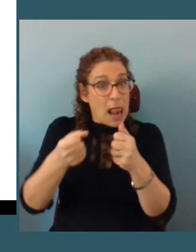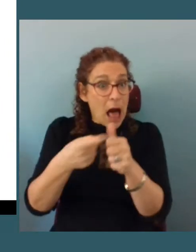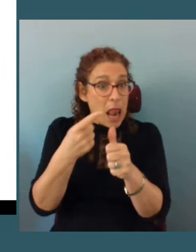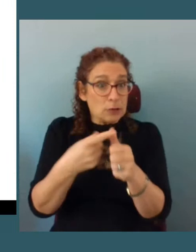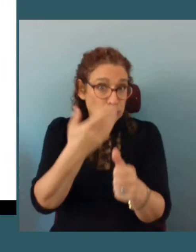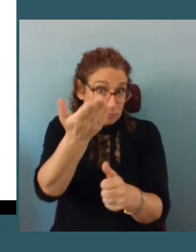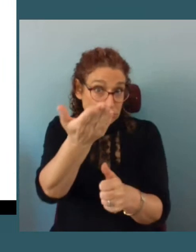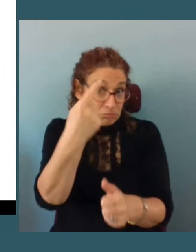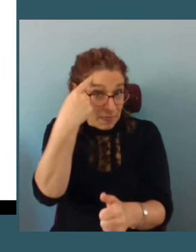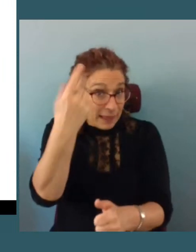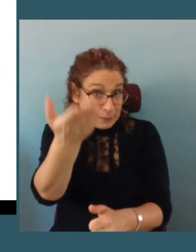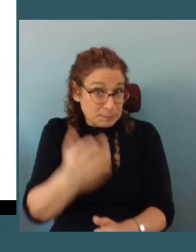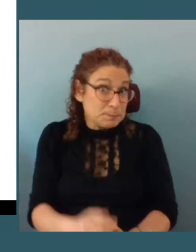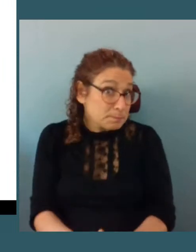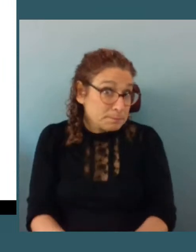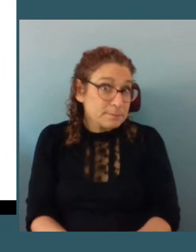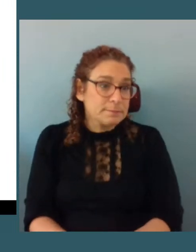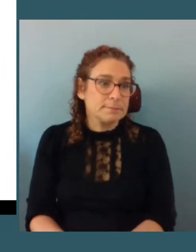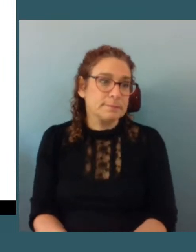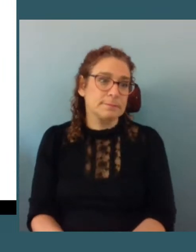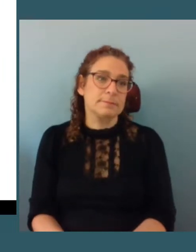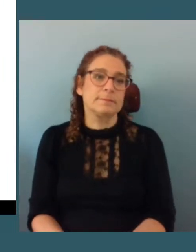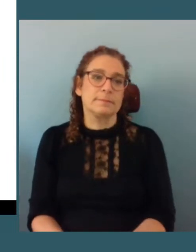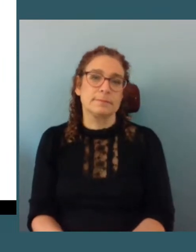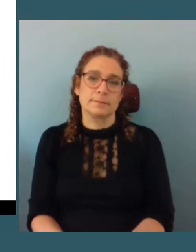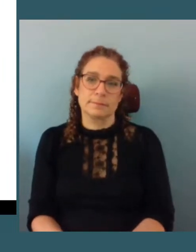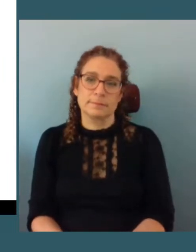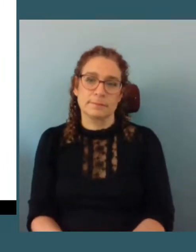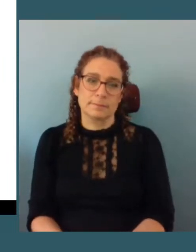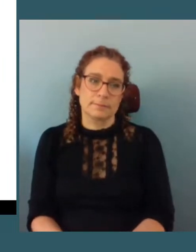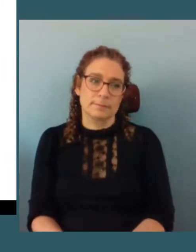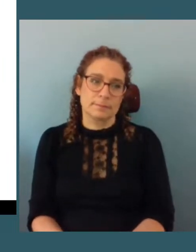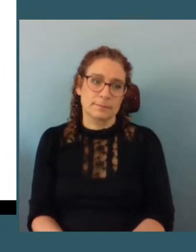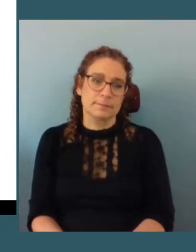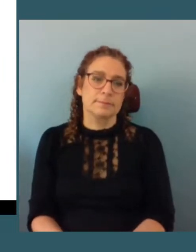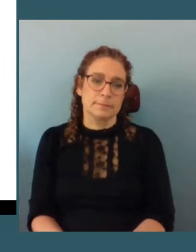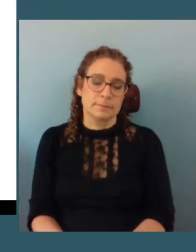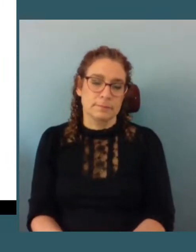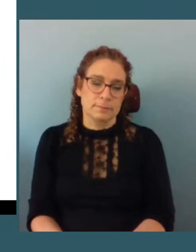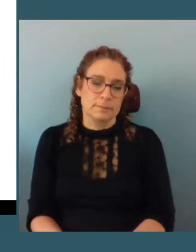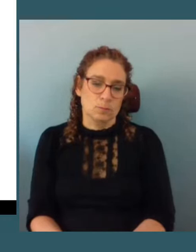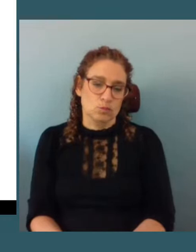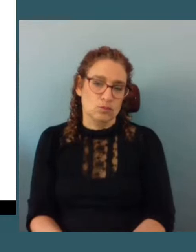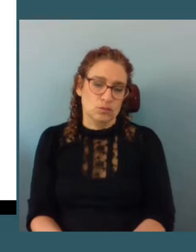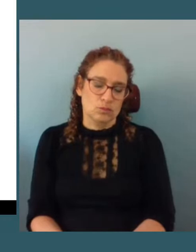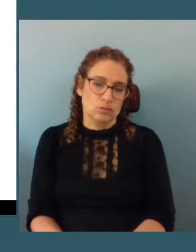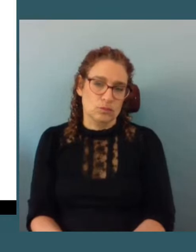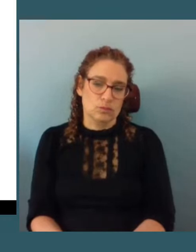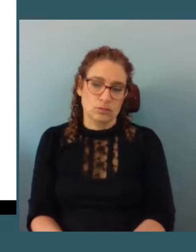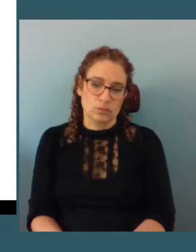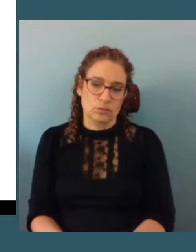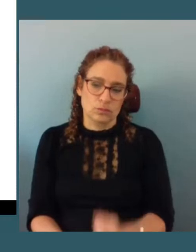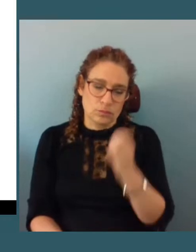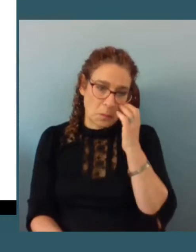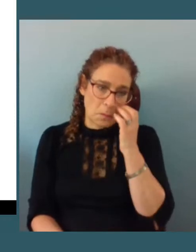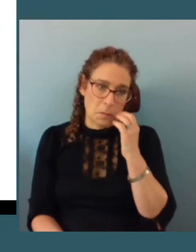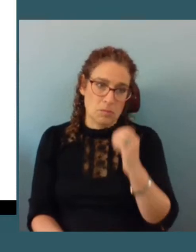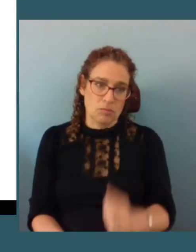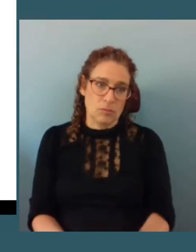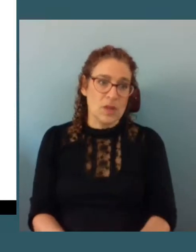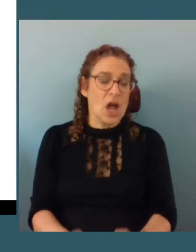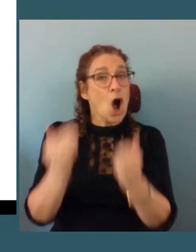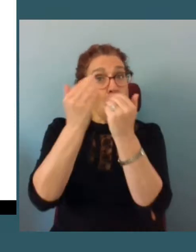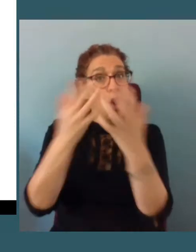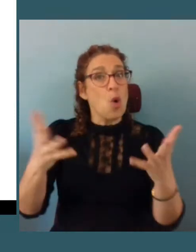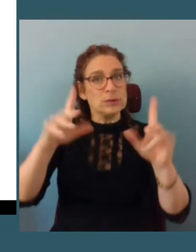So very much this belief that you can't have a milk allergy, sort of if it's via breast milk, is wrong. So yes,